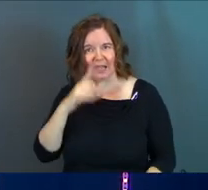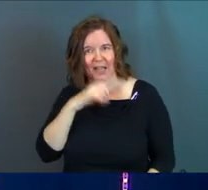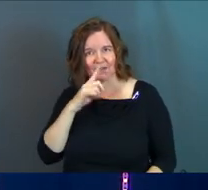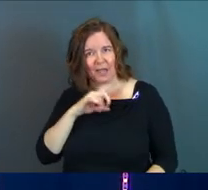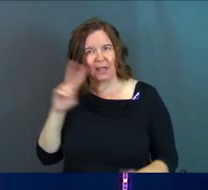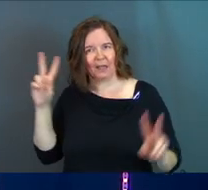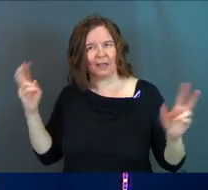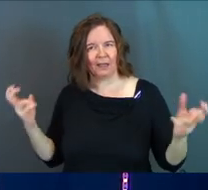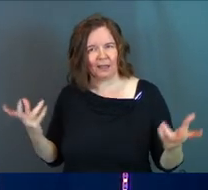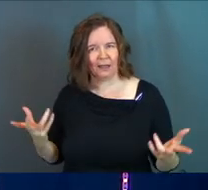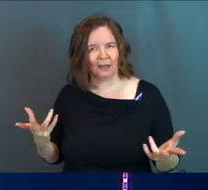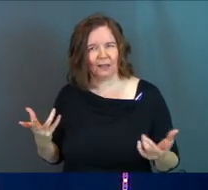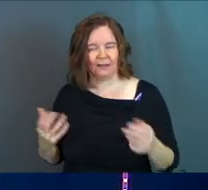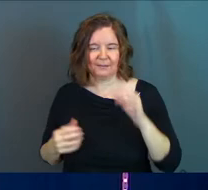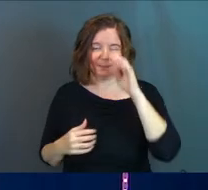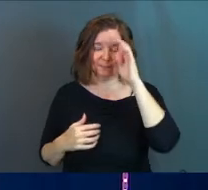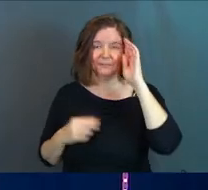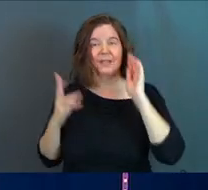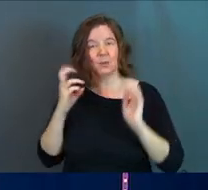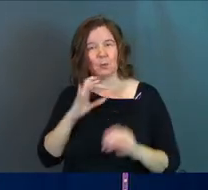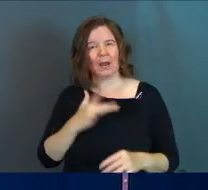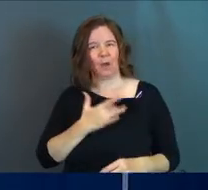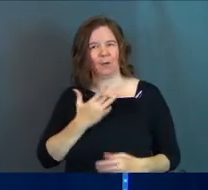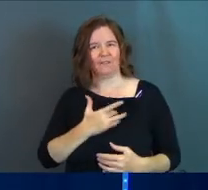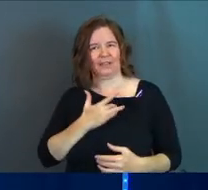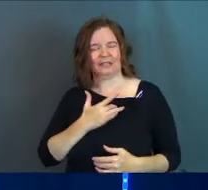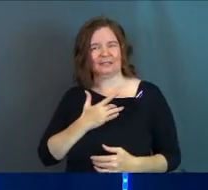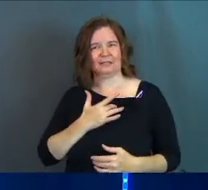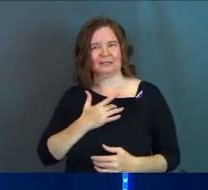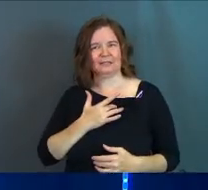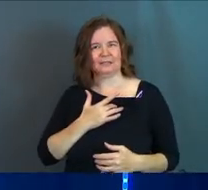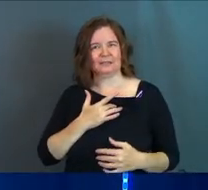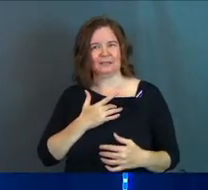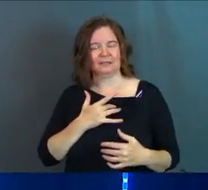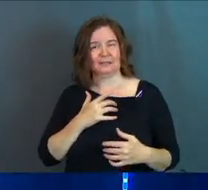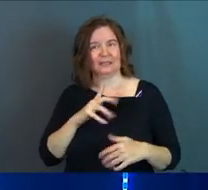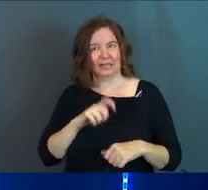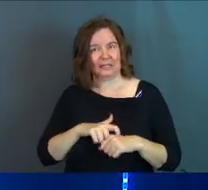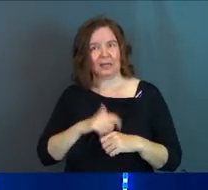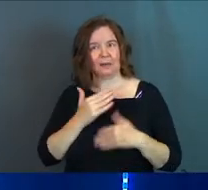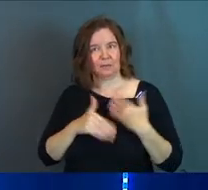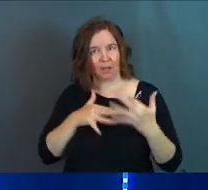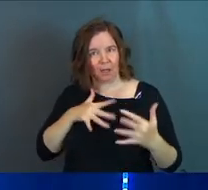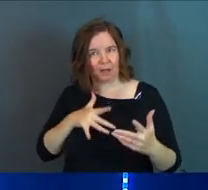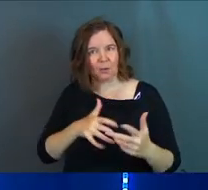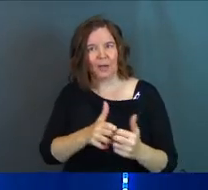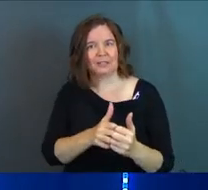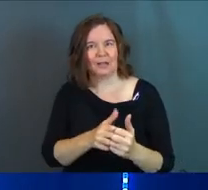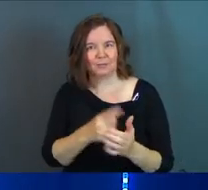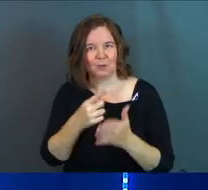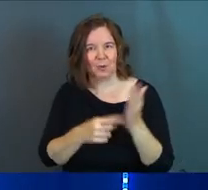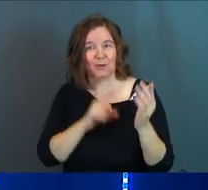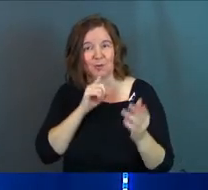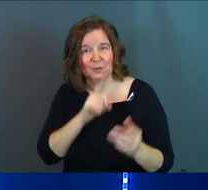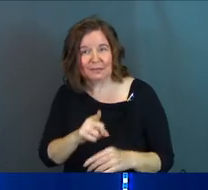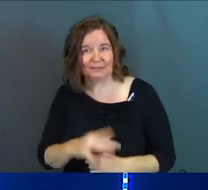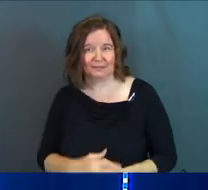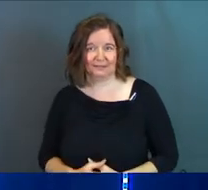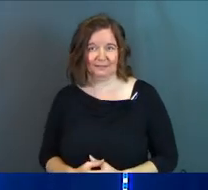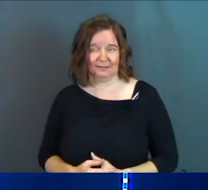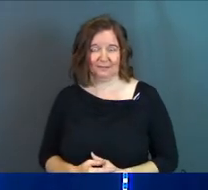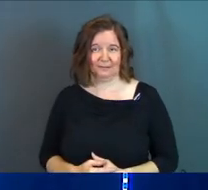fake. Isn't it weird how our feelings take quite a bit of time to catch up to reality?